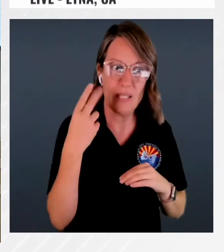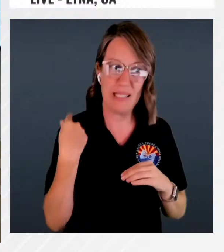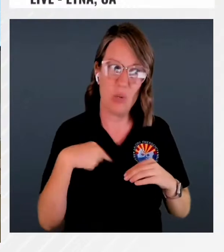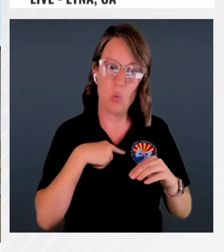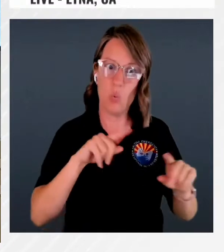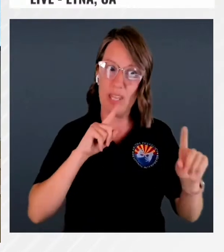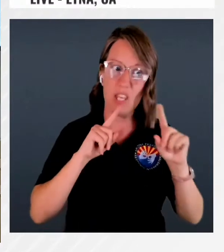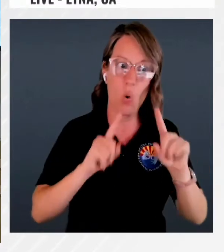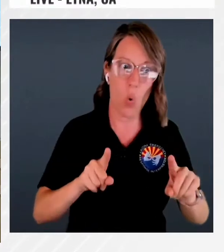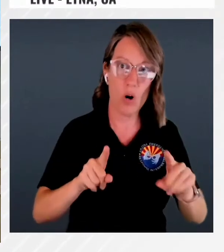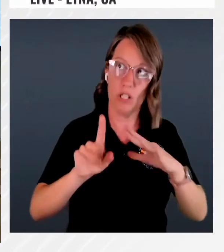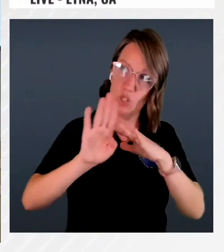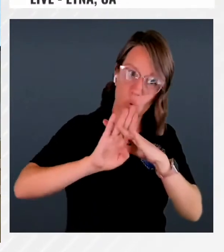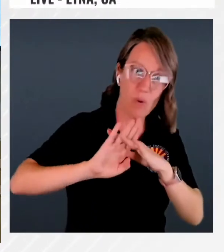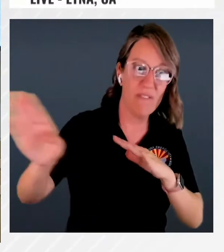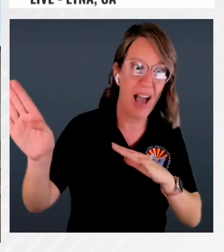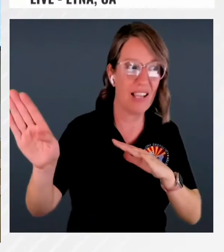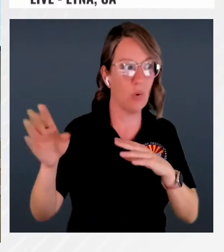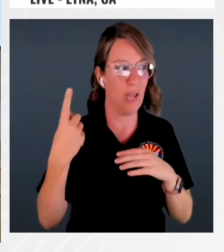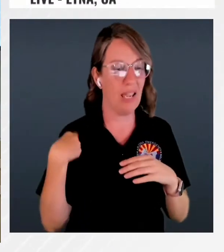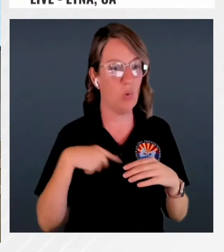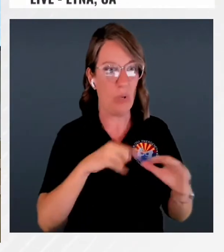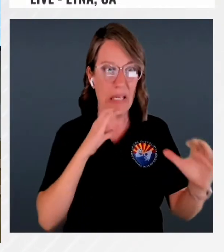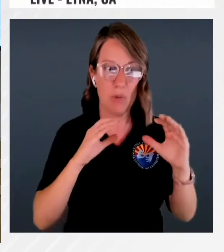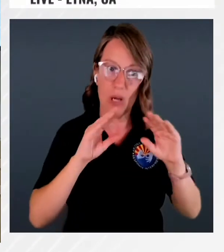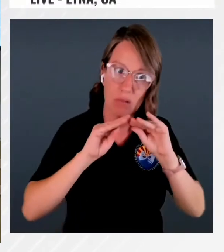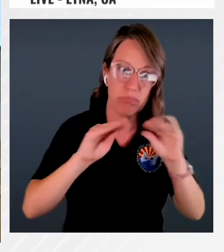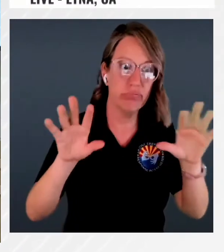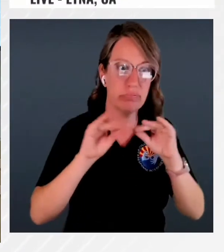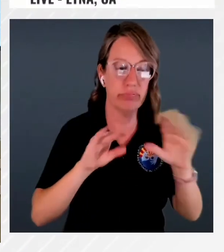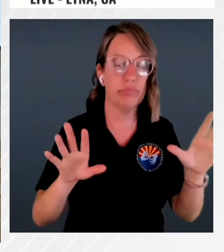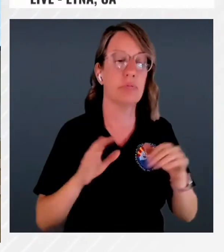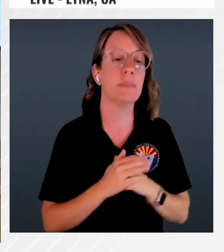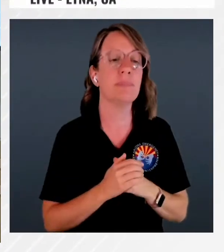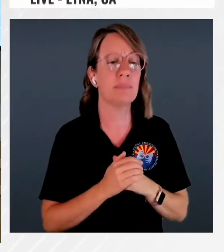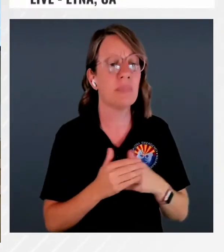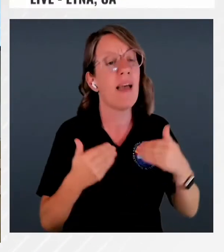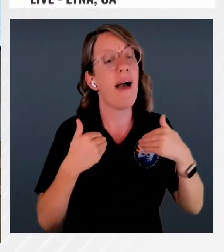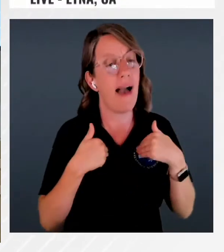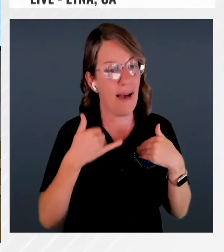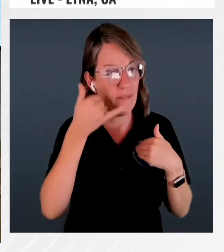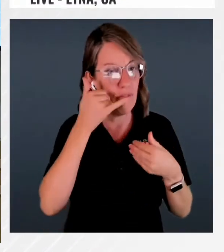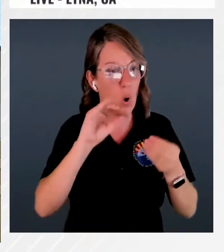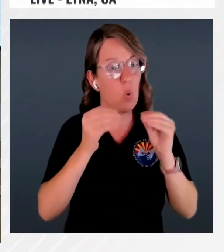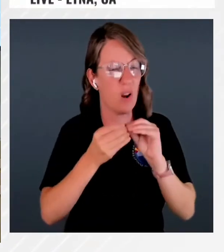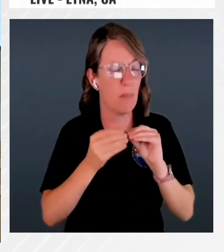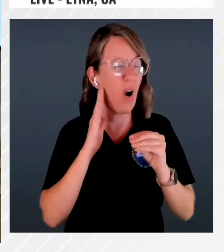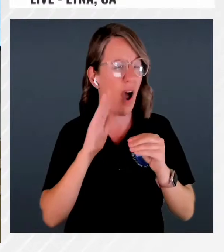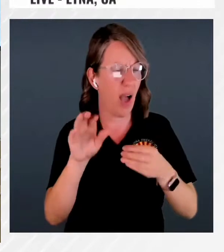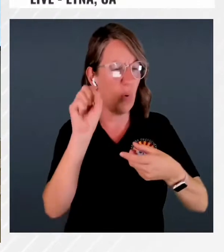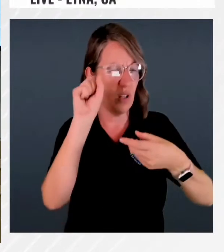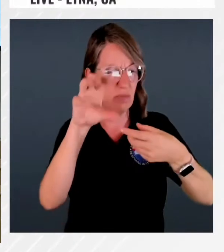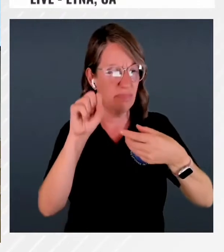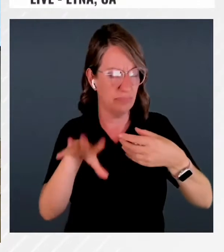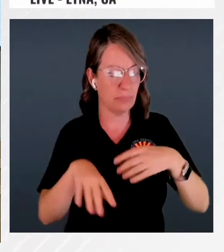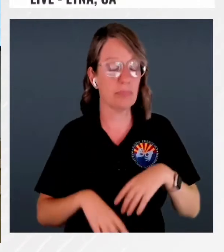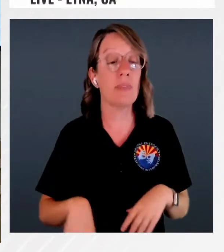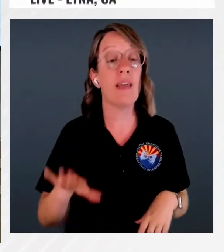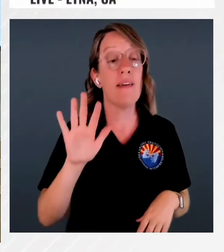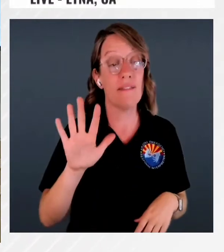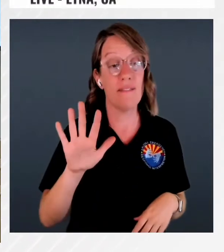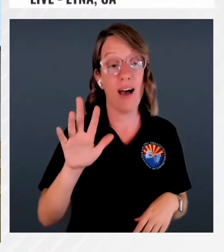again, we have established a phone number, and I will give that to you. It is